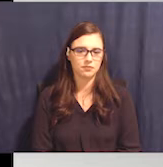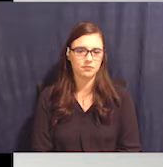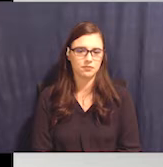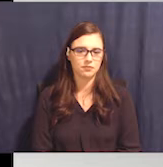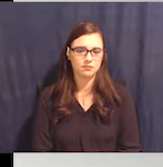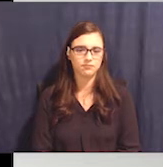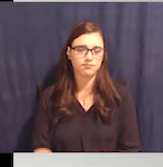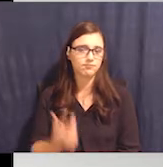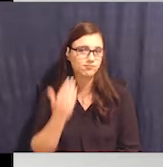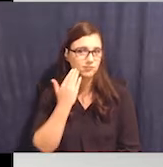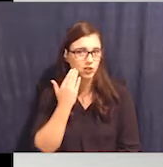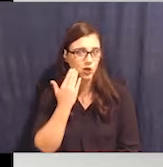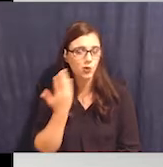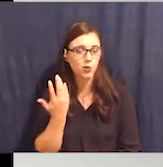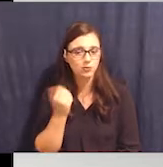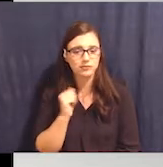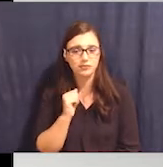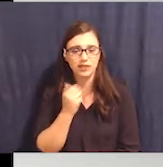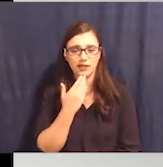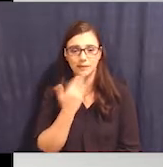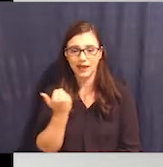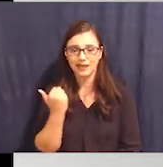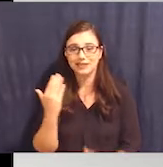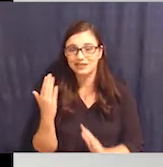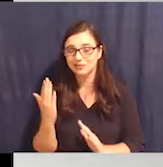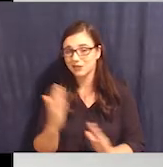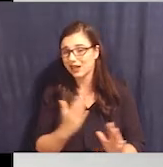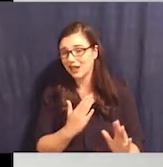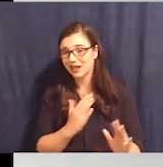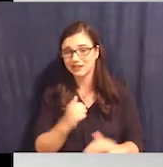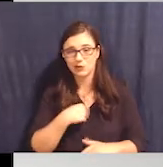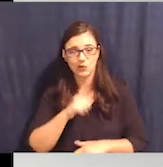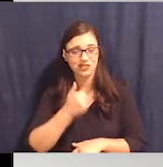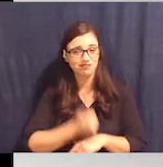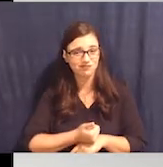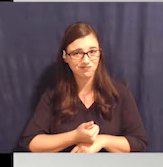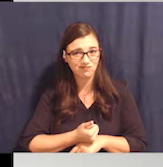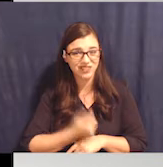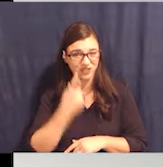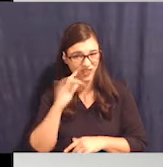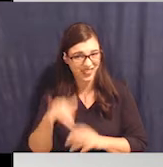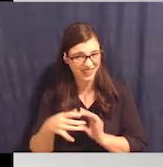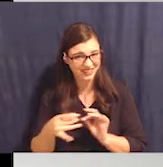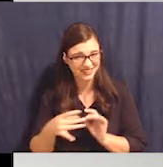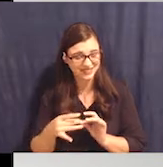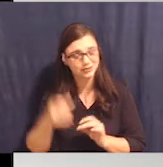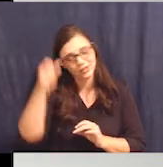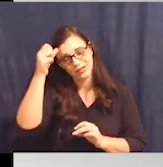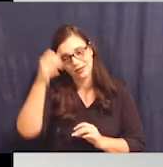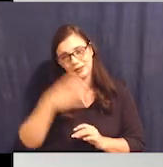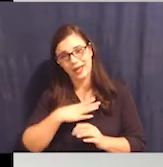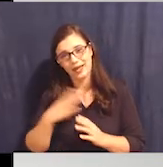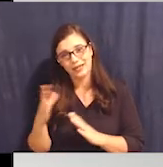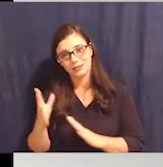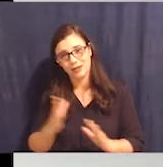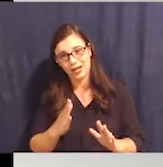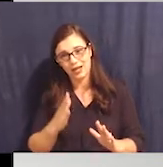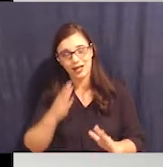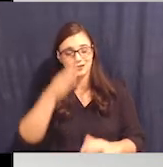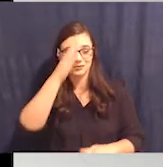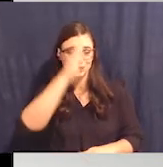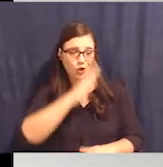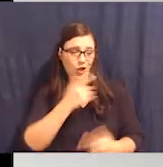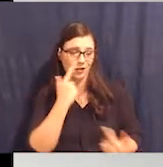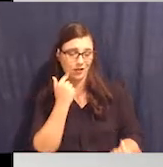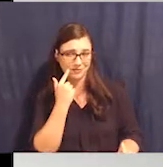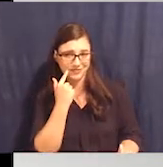And, you know, the best plans. You heard the expression, man plans,